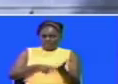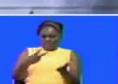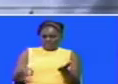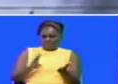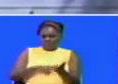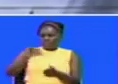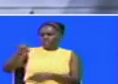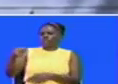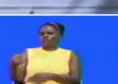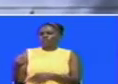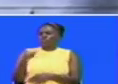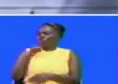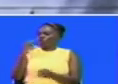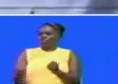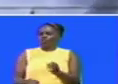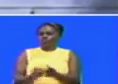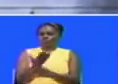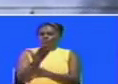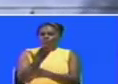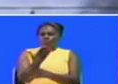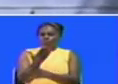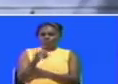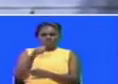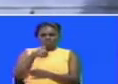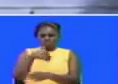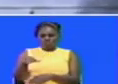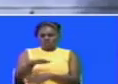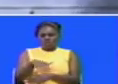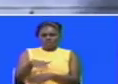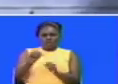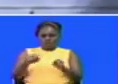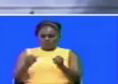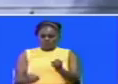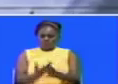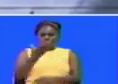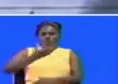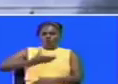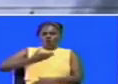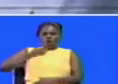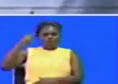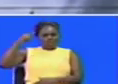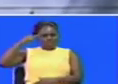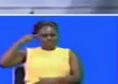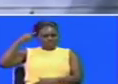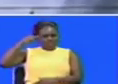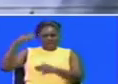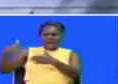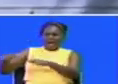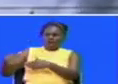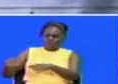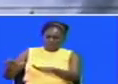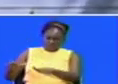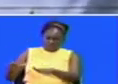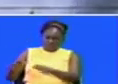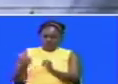Jubilee than creating what we call a blue ocean strategy. Blue ocean meaning that you can create your own thinking that is outside whether